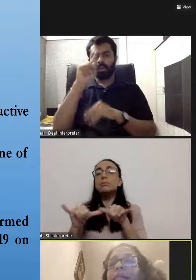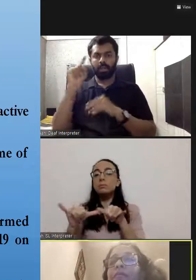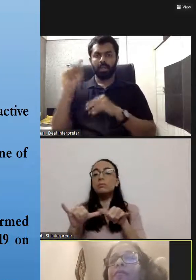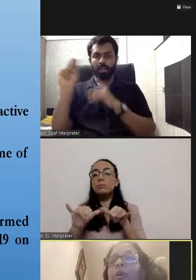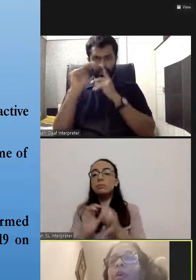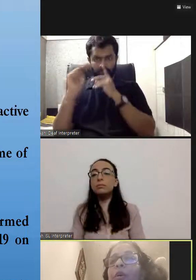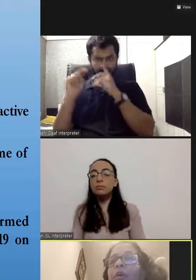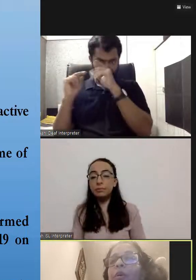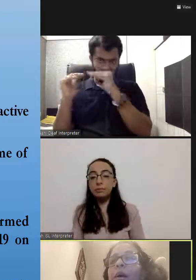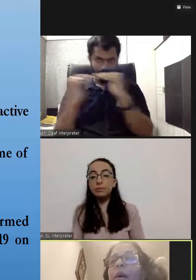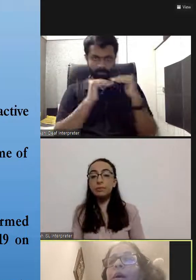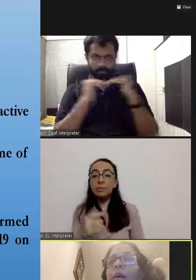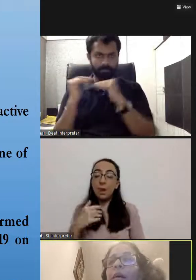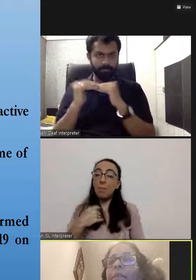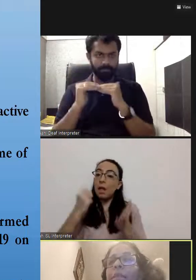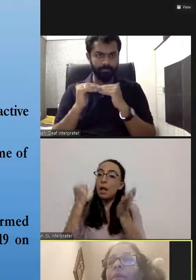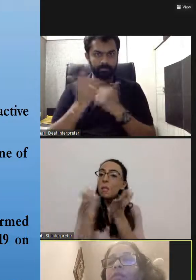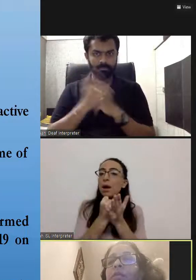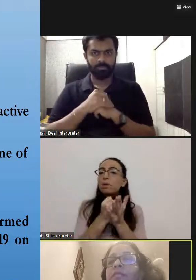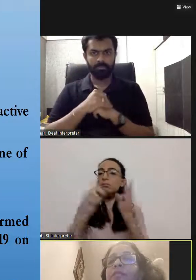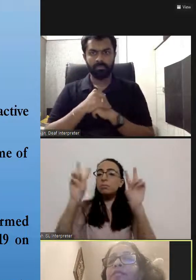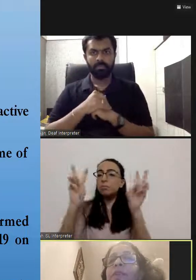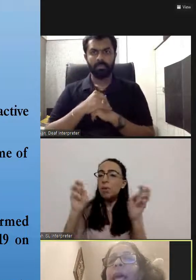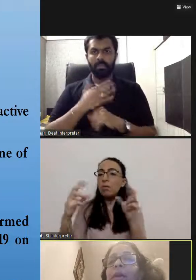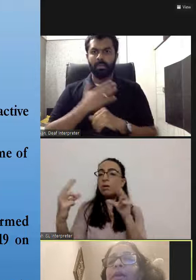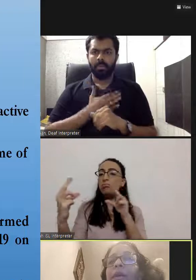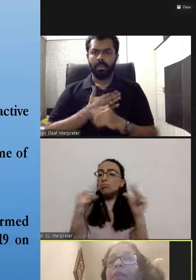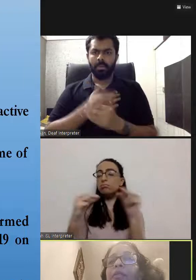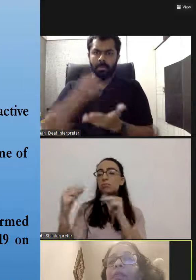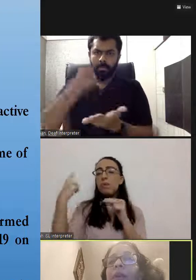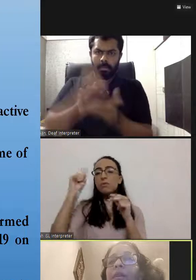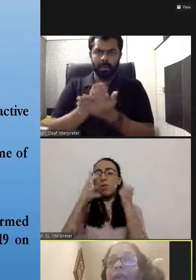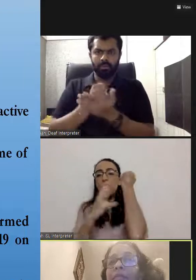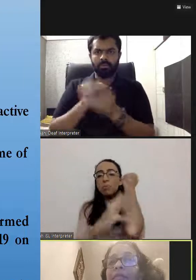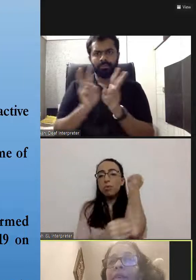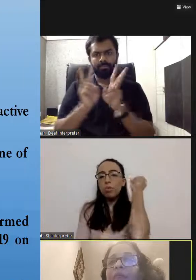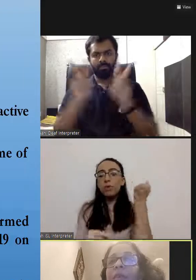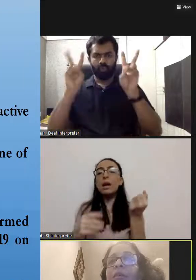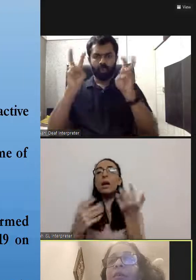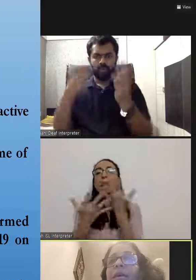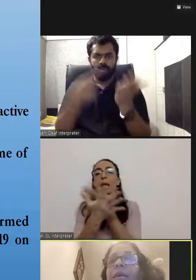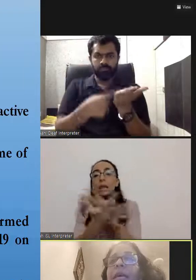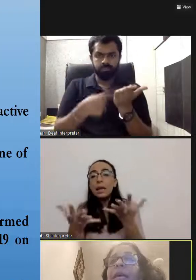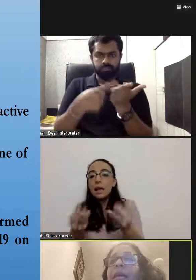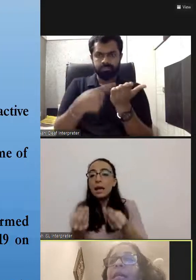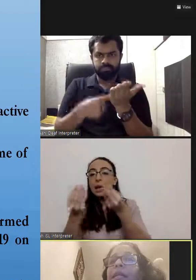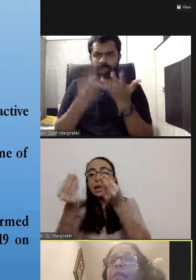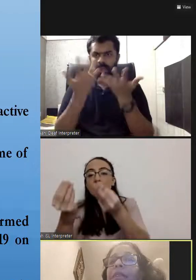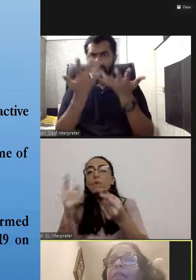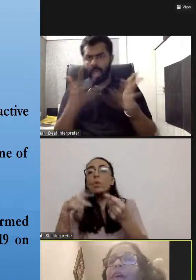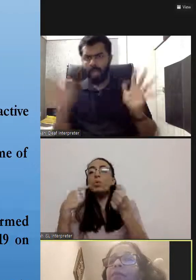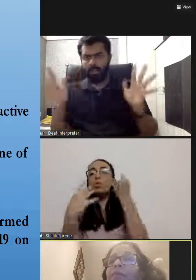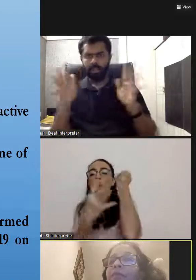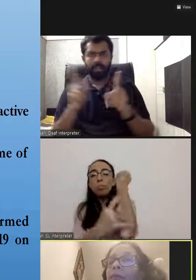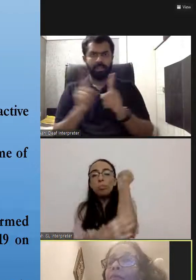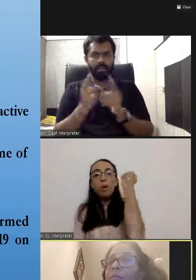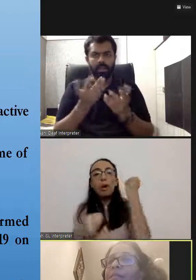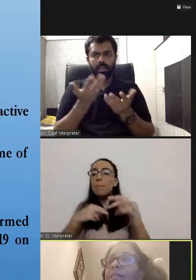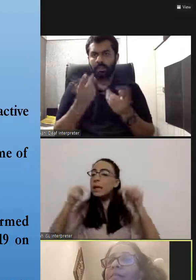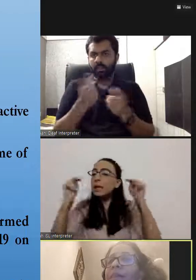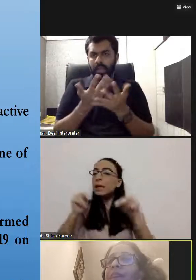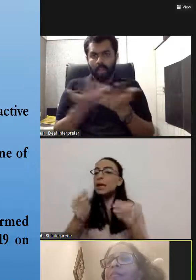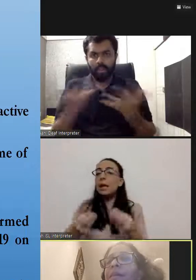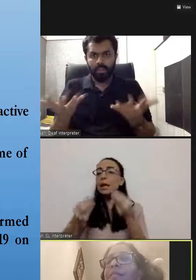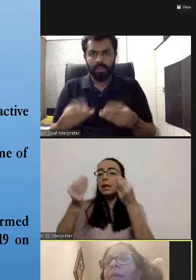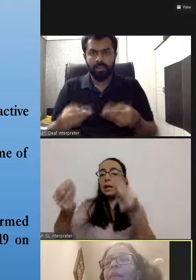there is need for resources to be allocated towards addressing poverty. In the discussions on